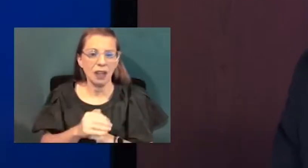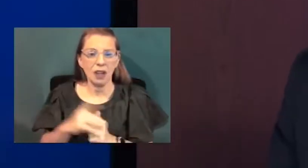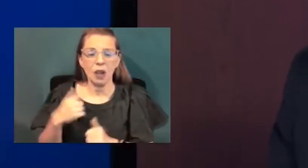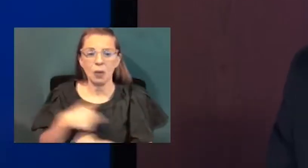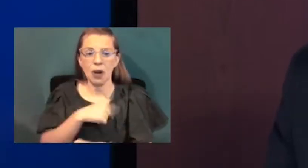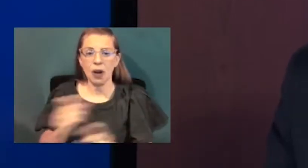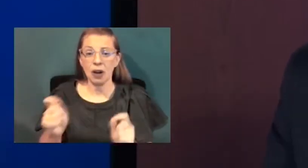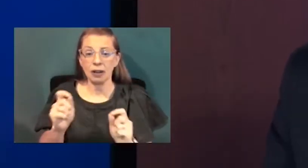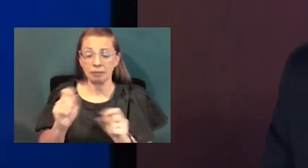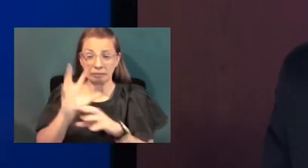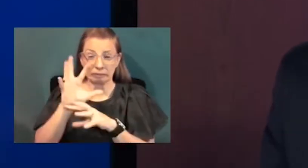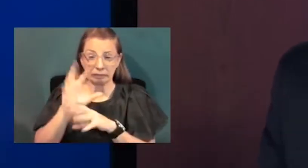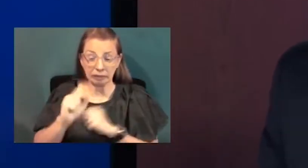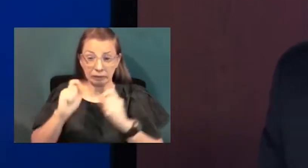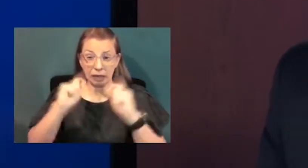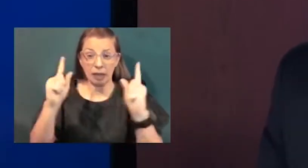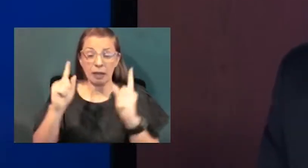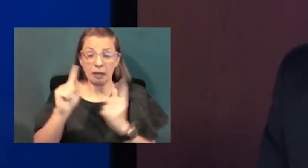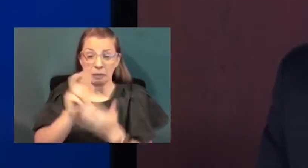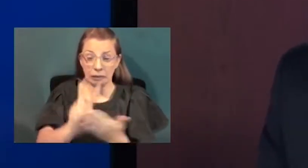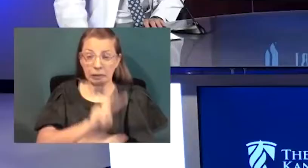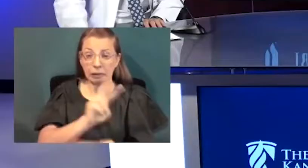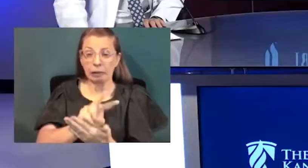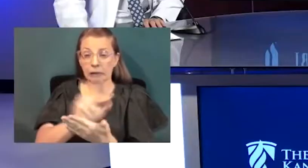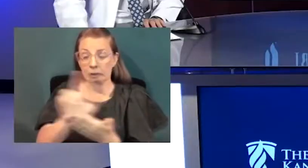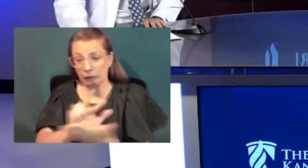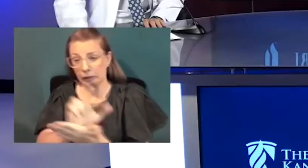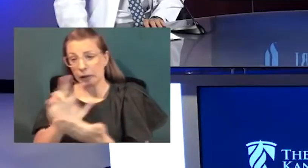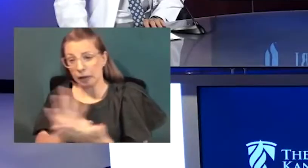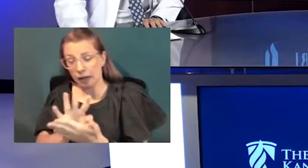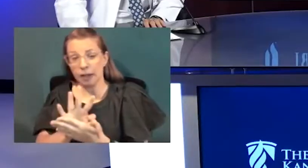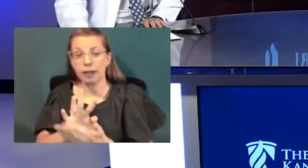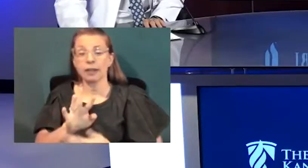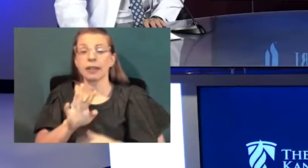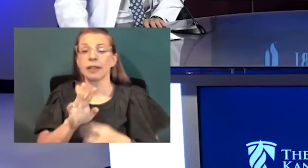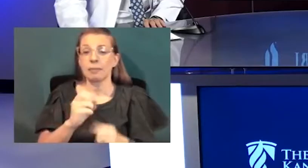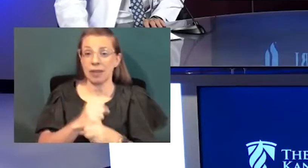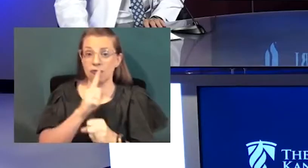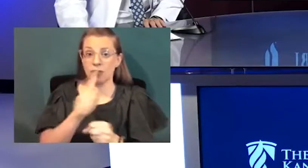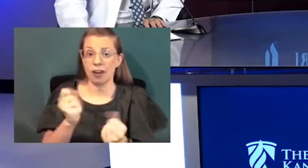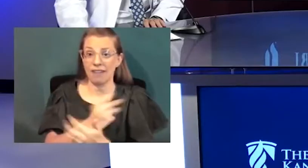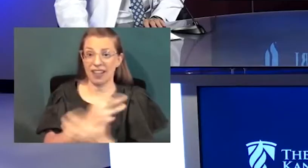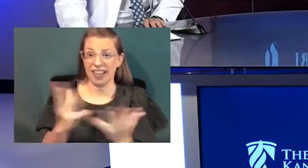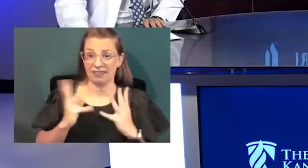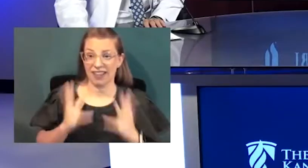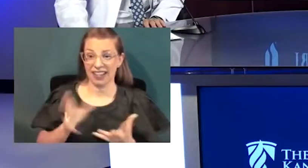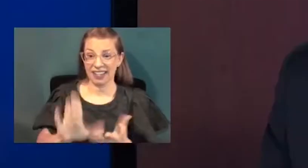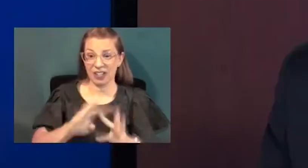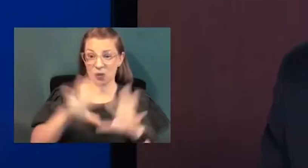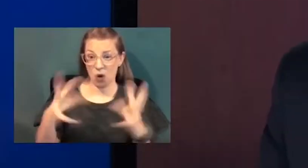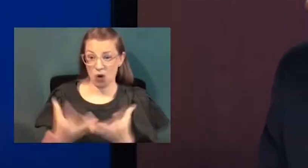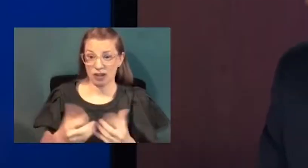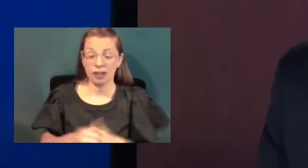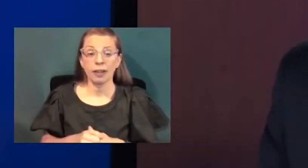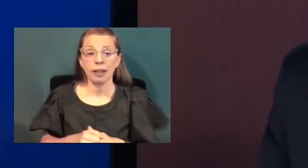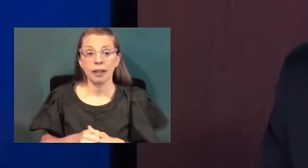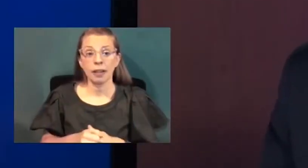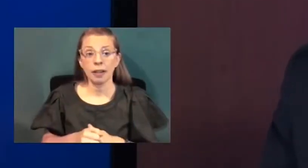to make sure all is okay in his world. That's awesome. How are Mom and Dad doing? You know what? My wife is a